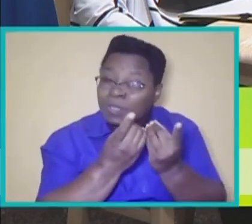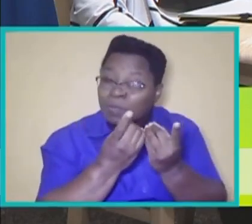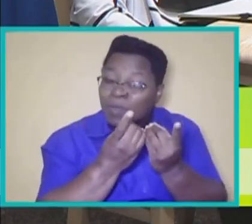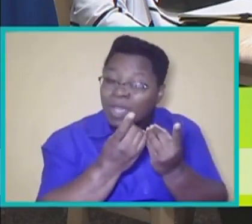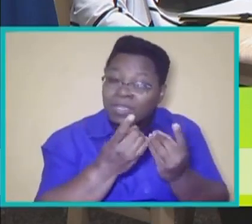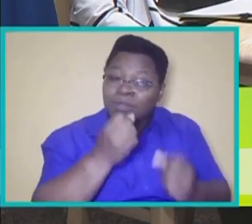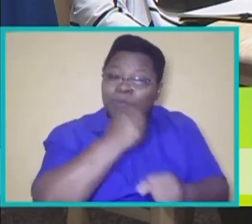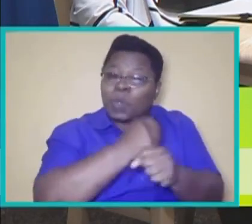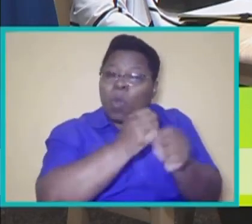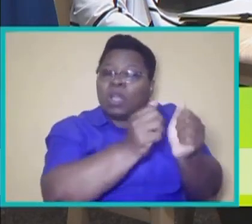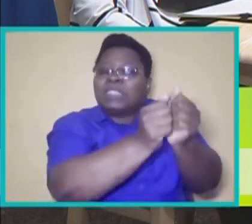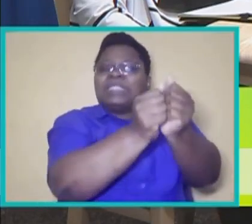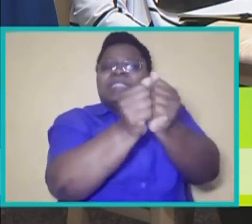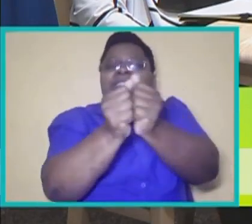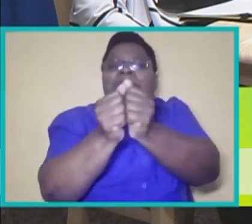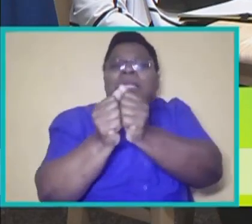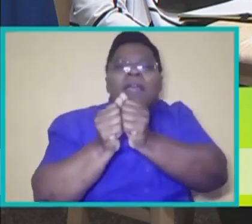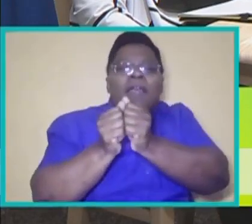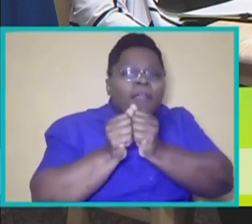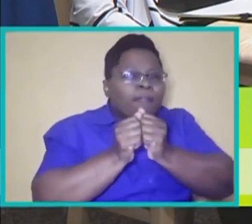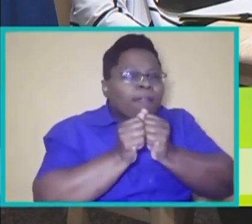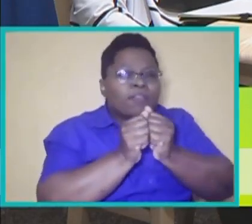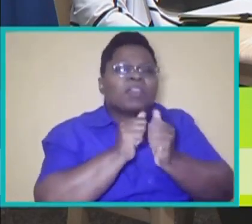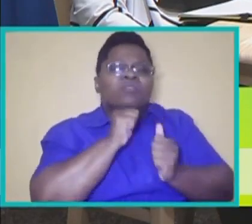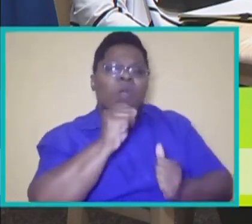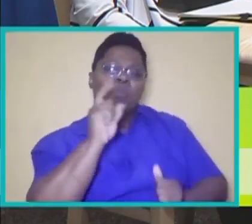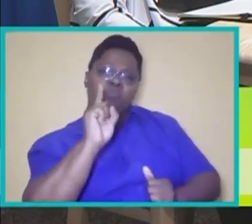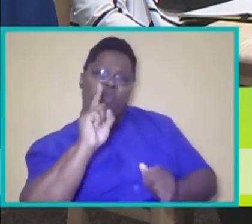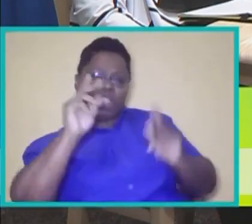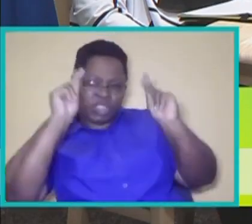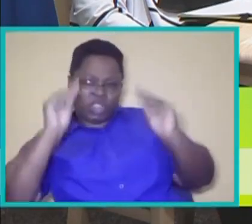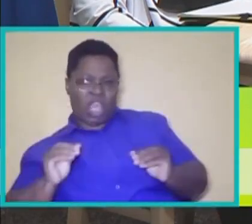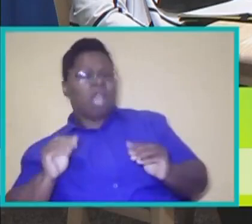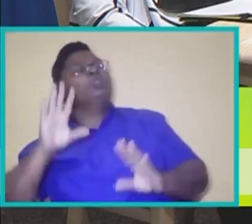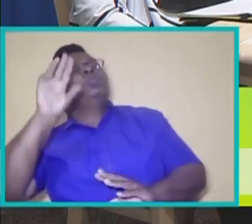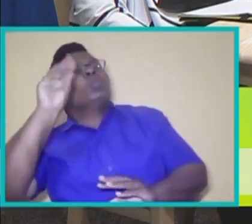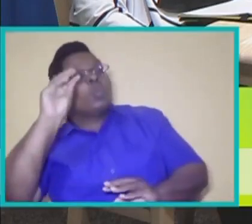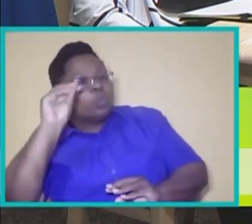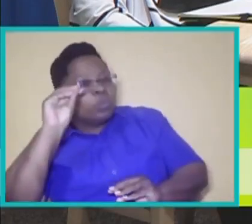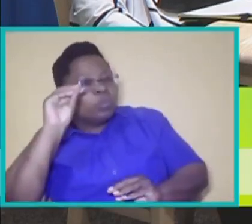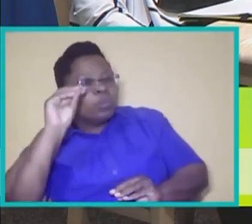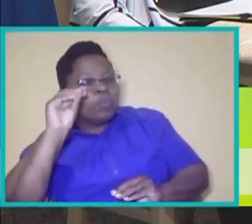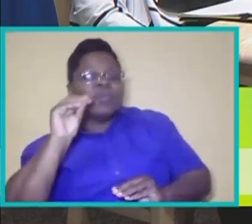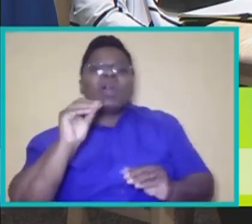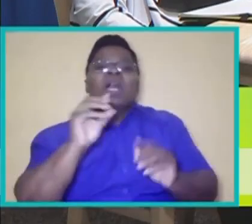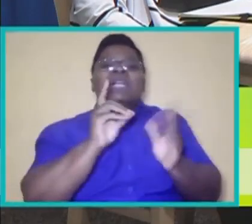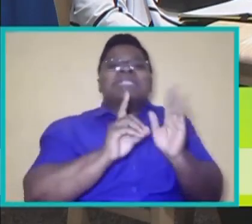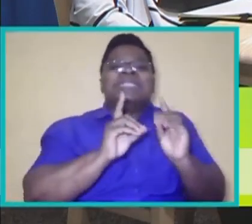in terms of implementing the change, supported by effective leadership.